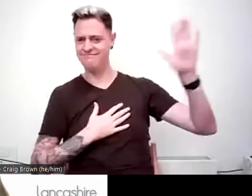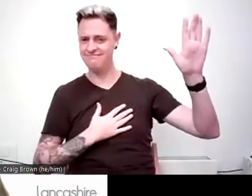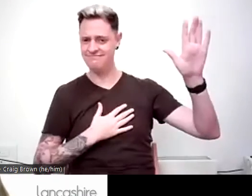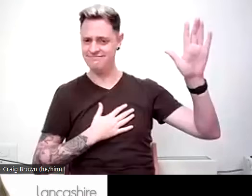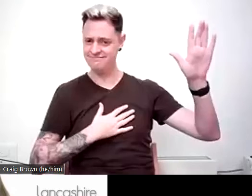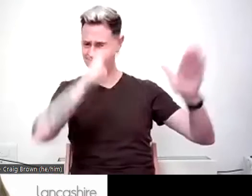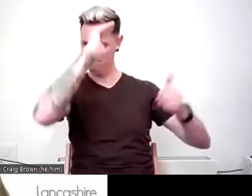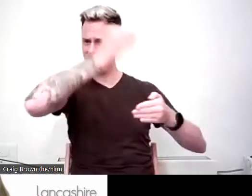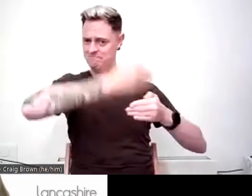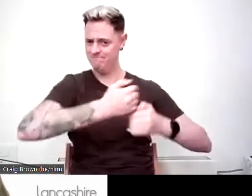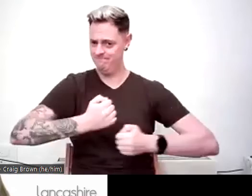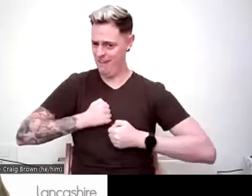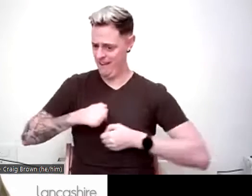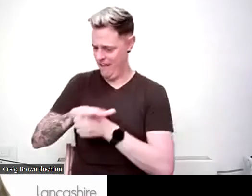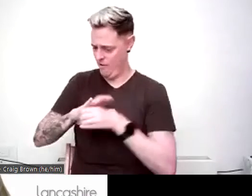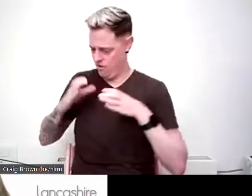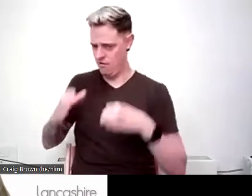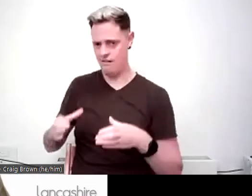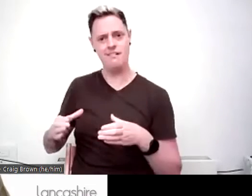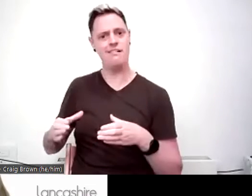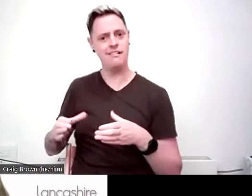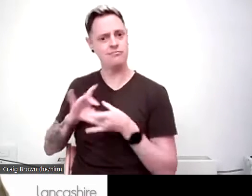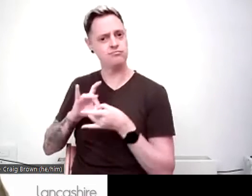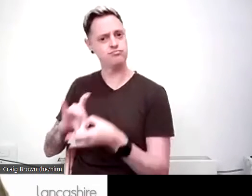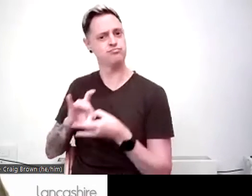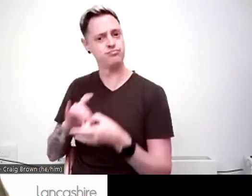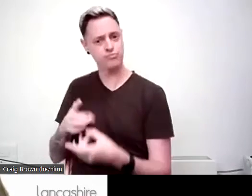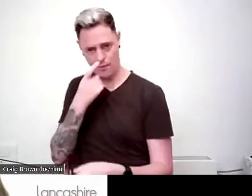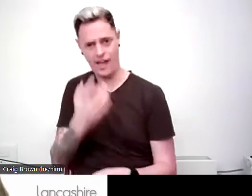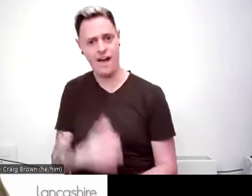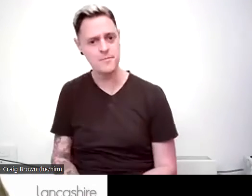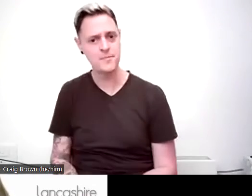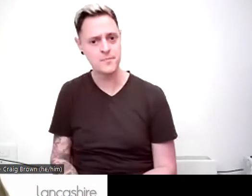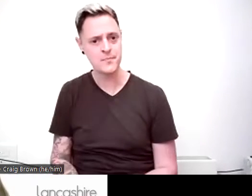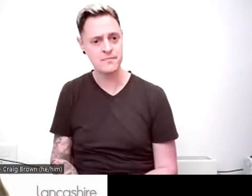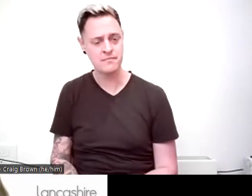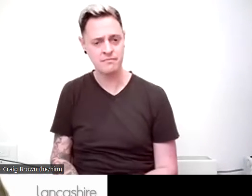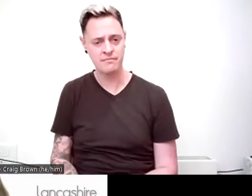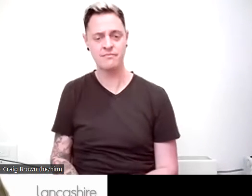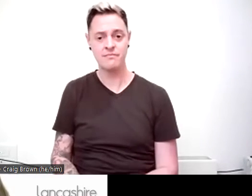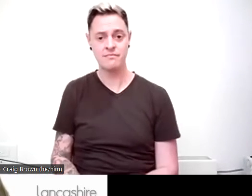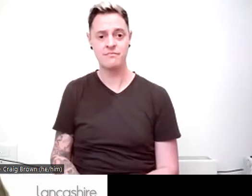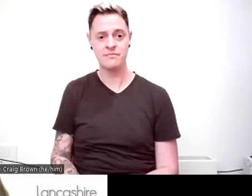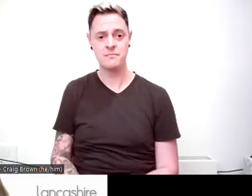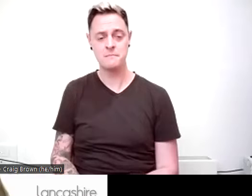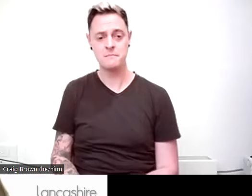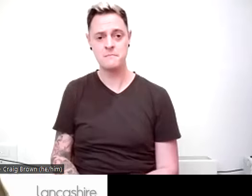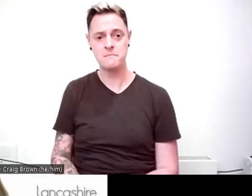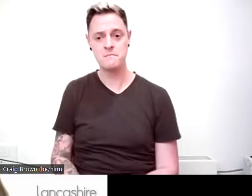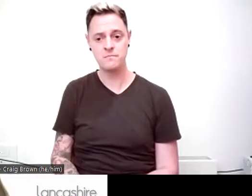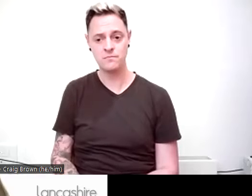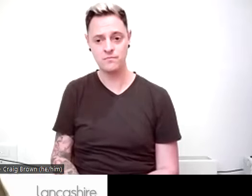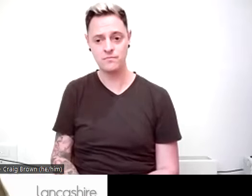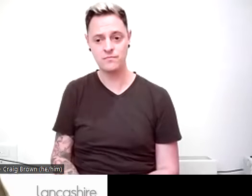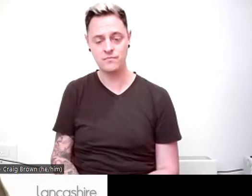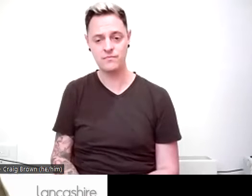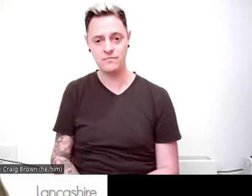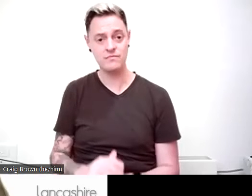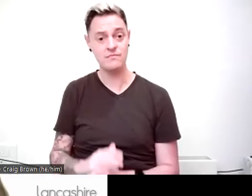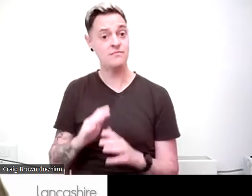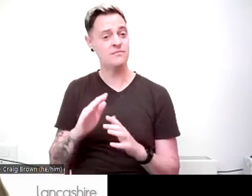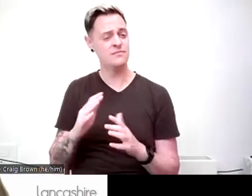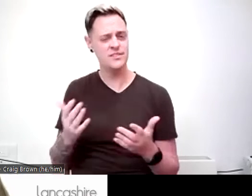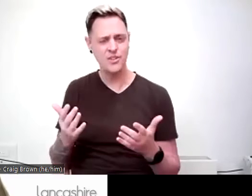So yeah, that's another part of it as well. Wow. And then I think that all kind of comes under this idea of, when we're talking